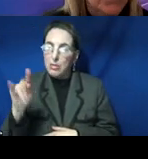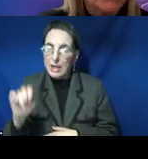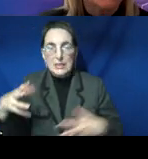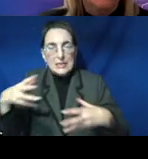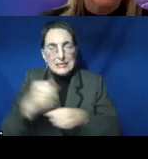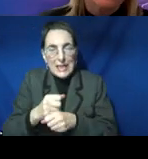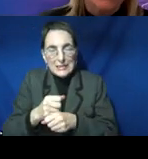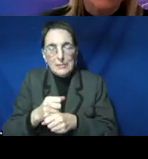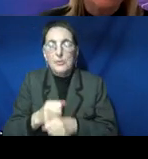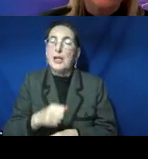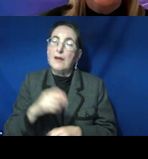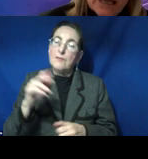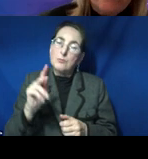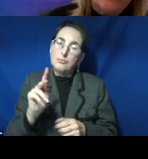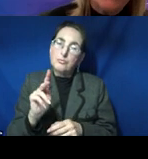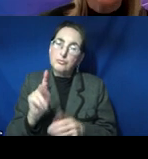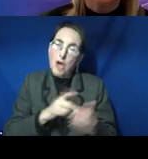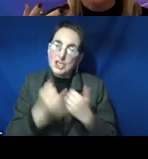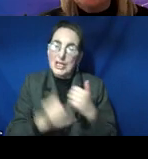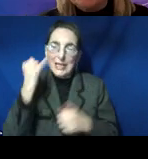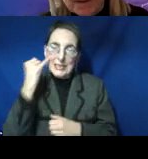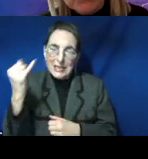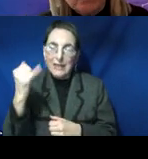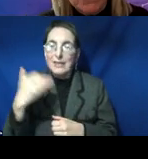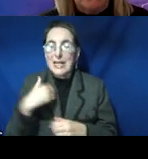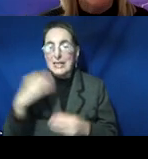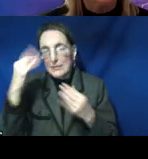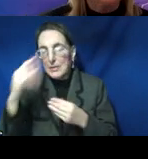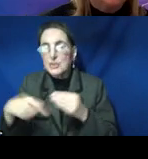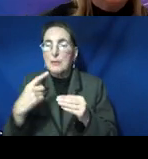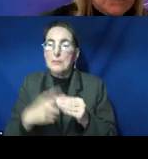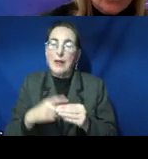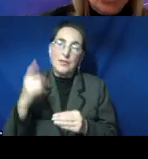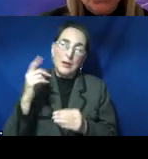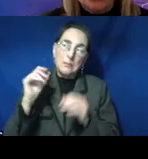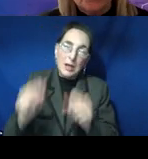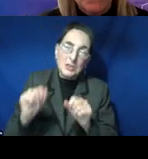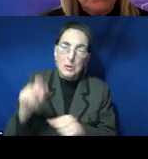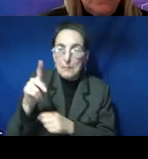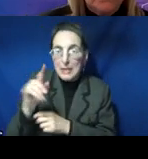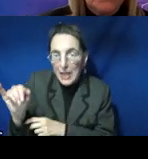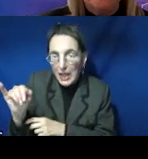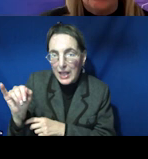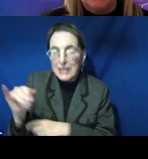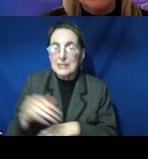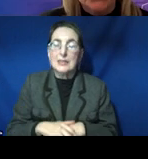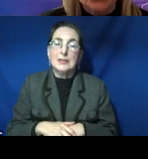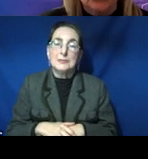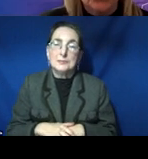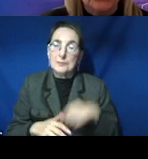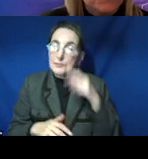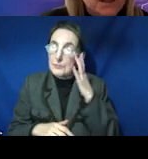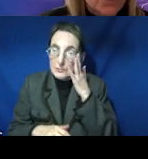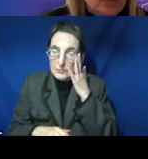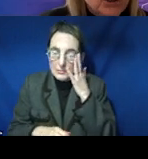project idea that contains information about the prospective PIs, potentially germane NSF